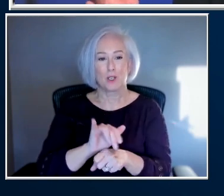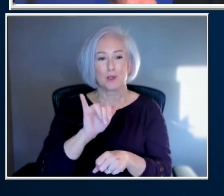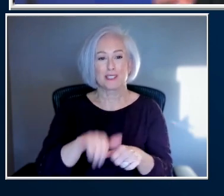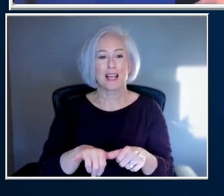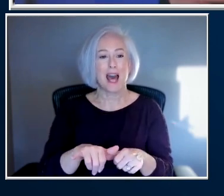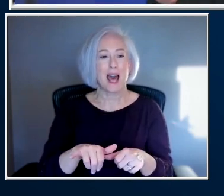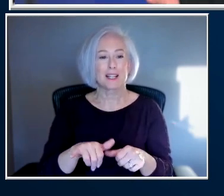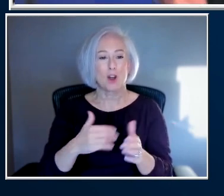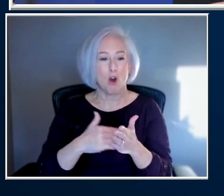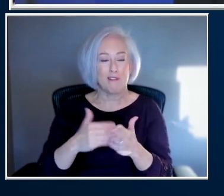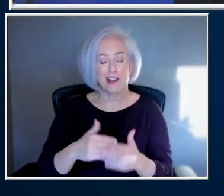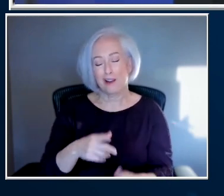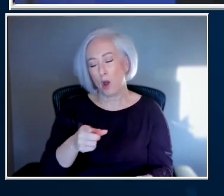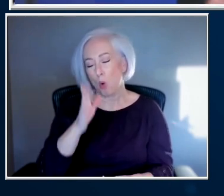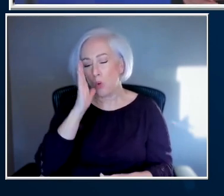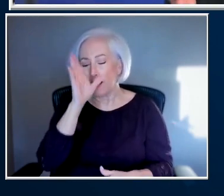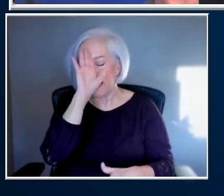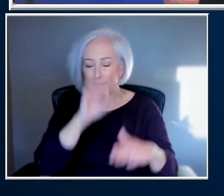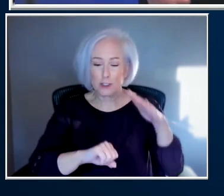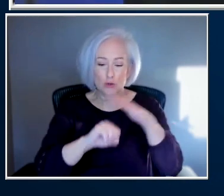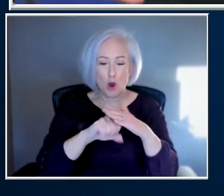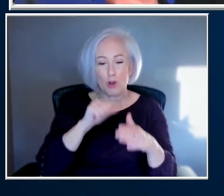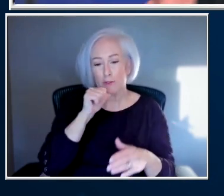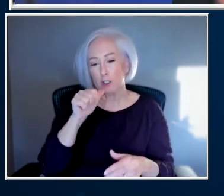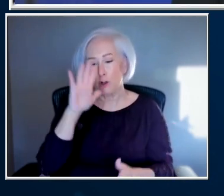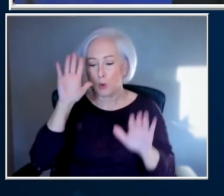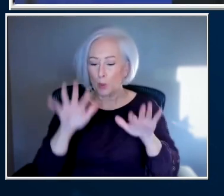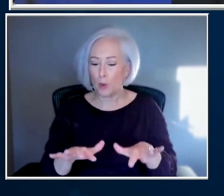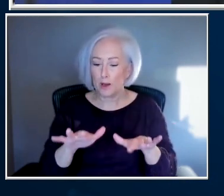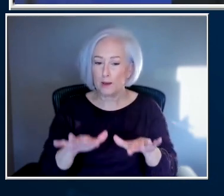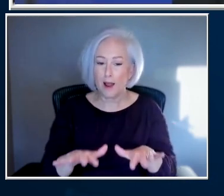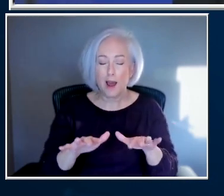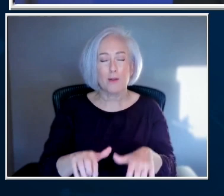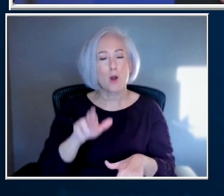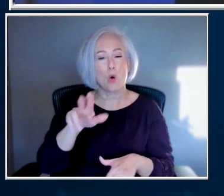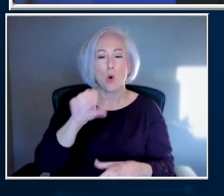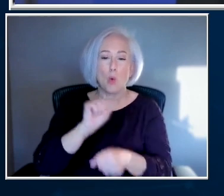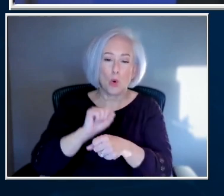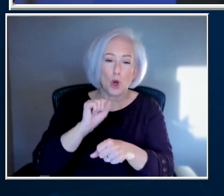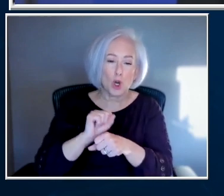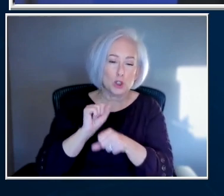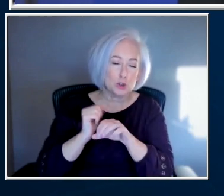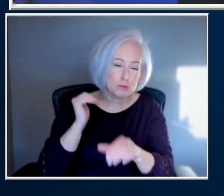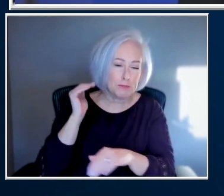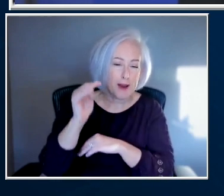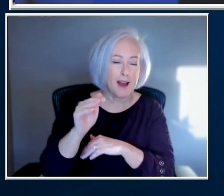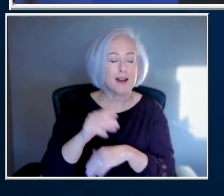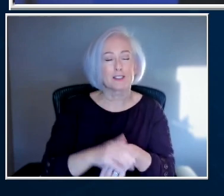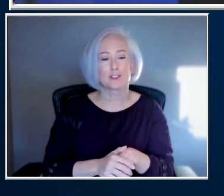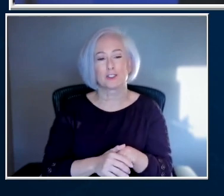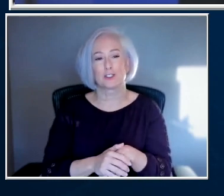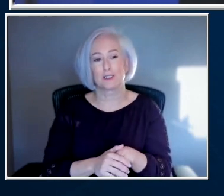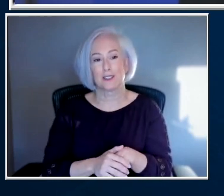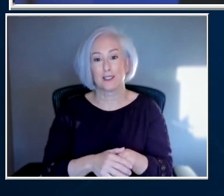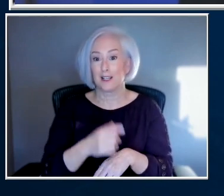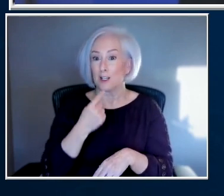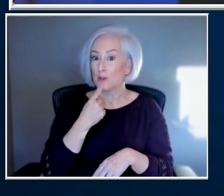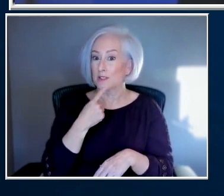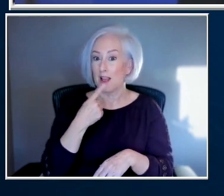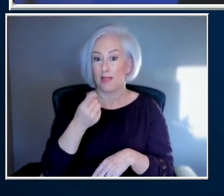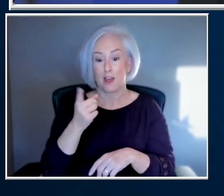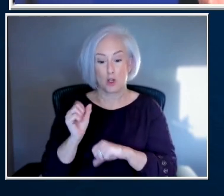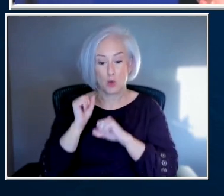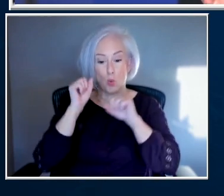a stroke if they don't calm down or relax or do that, or you're working too hard. And then something else that stood out, you said you were going to the gym. So, here's